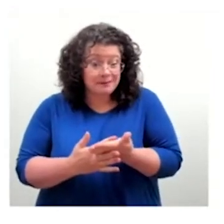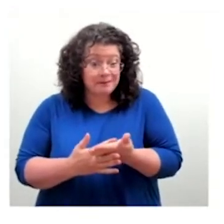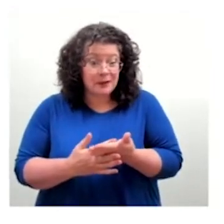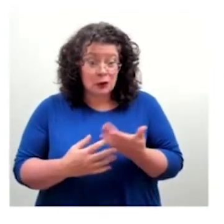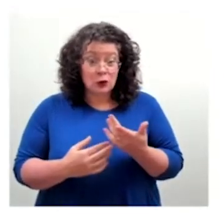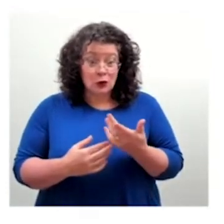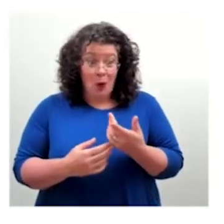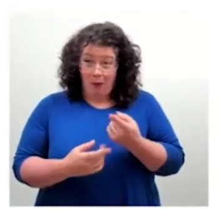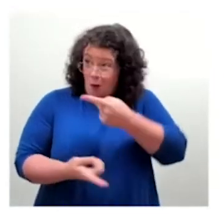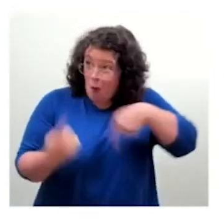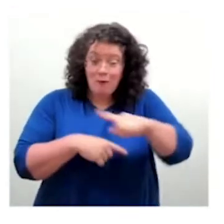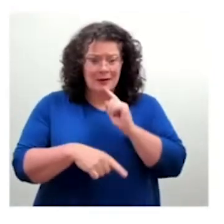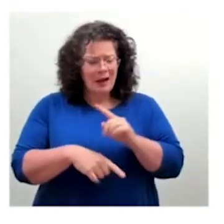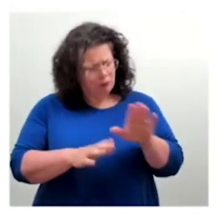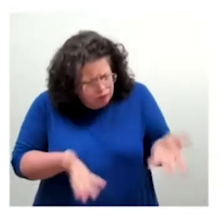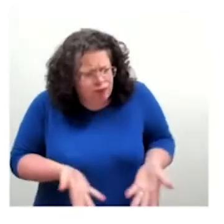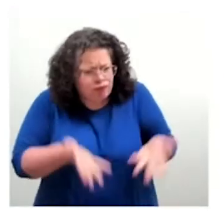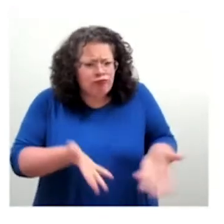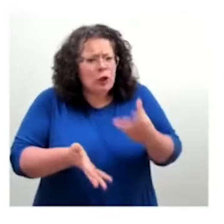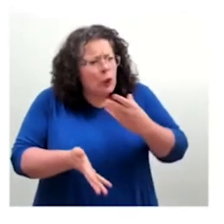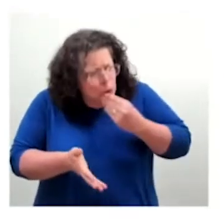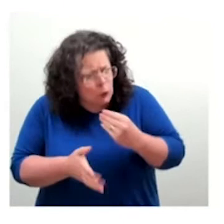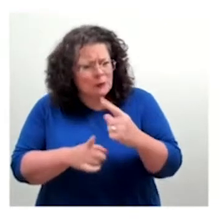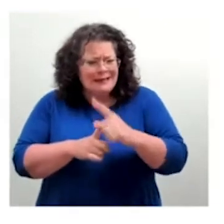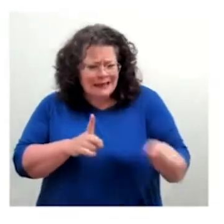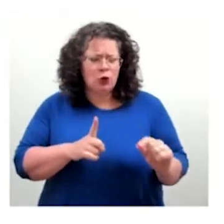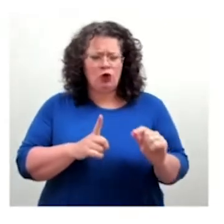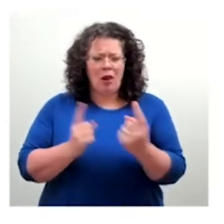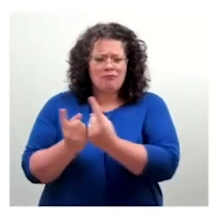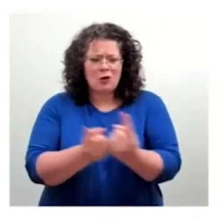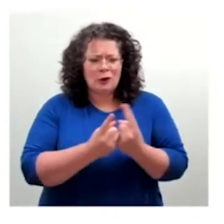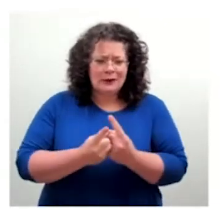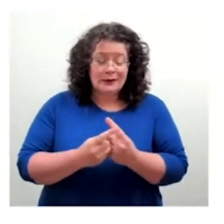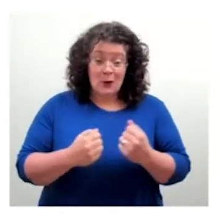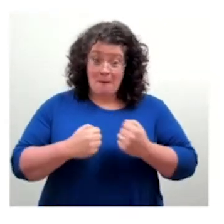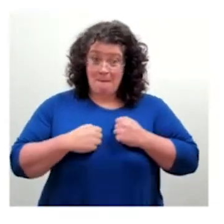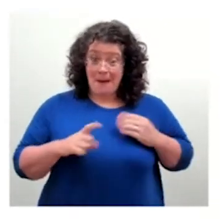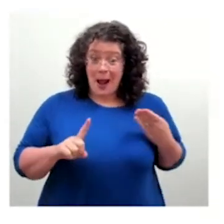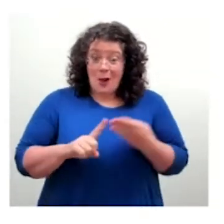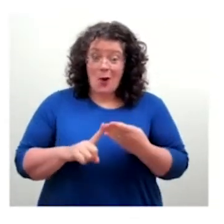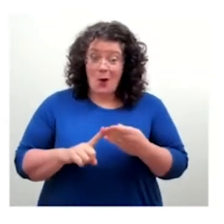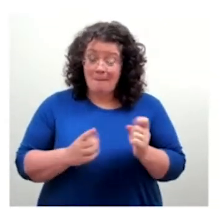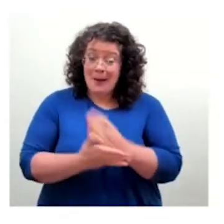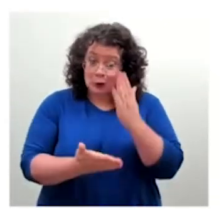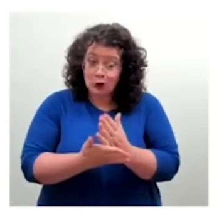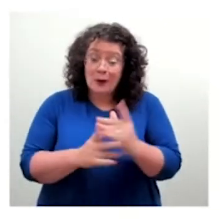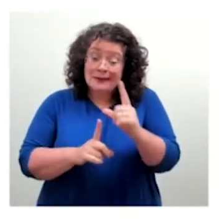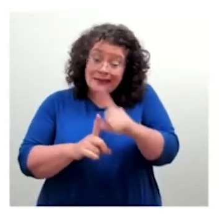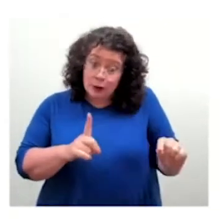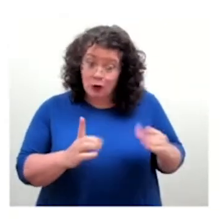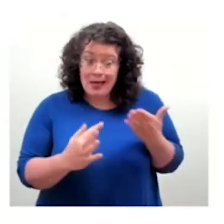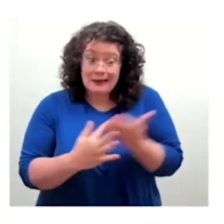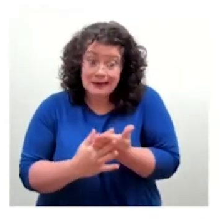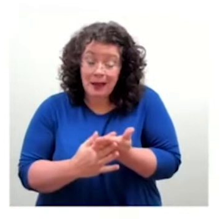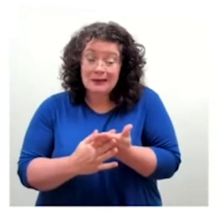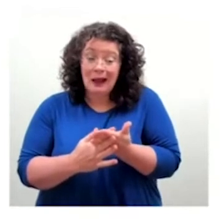Africa. And I'm trying to drag all these international organizations to come to Africa, and we can all have a conversation and see how we can